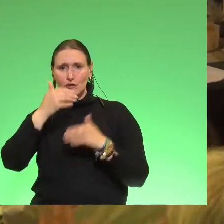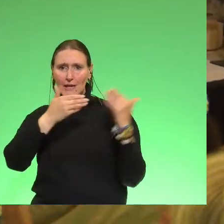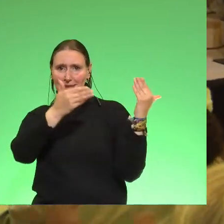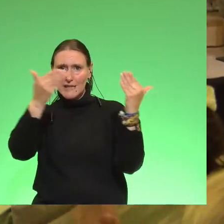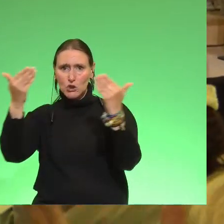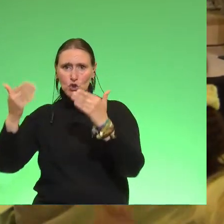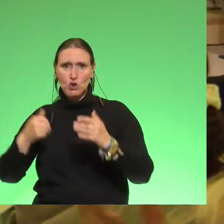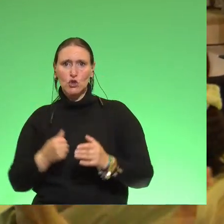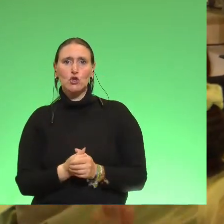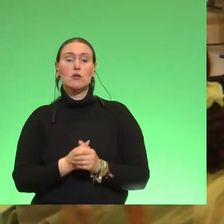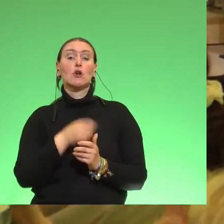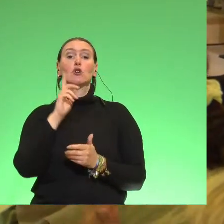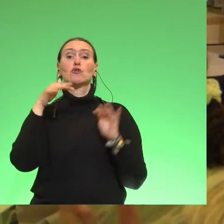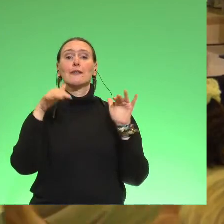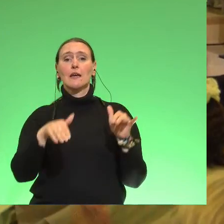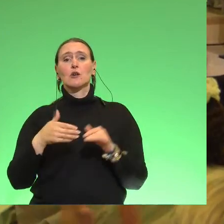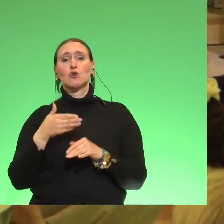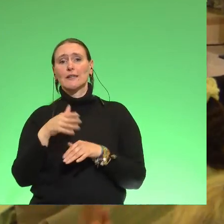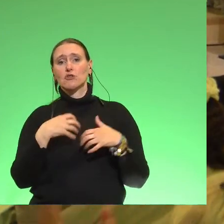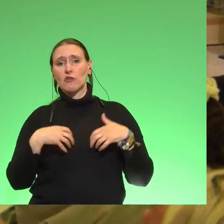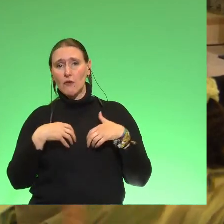also Undine Schäfer, the